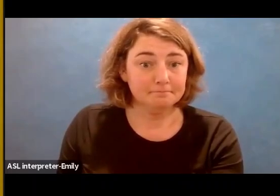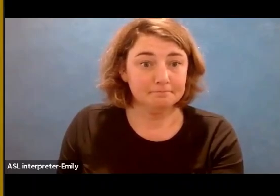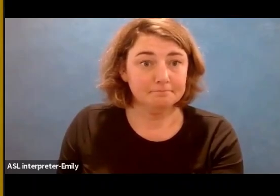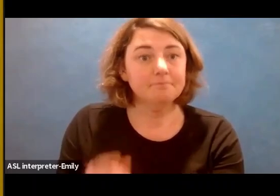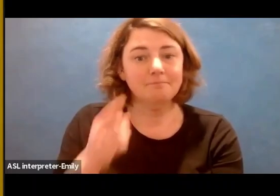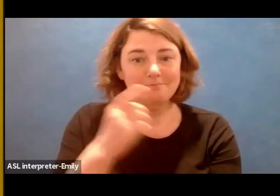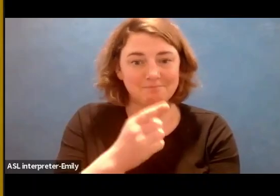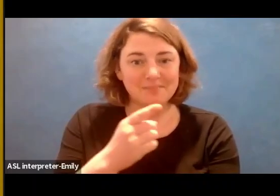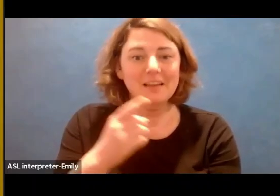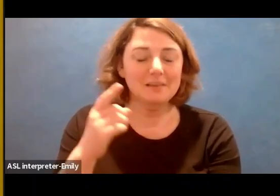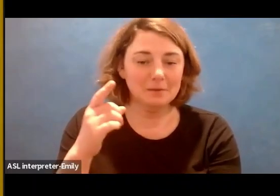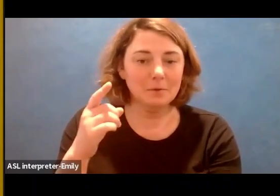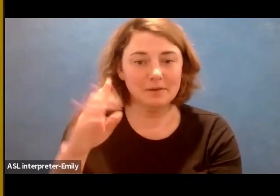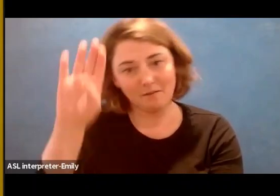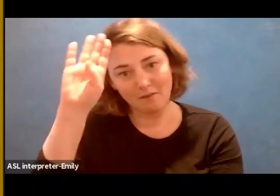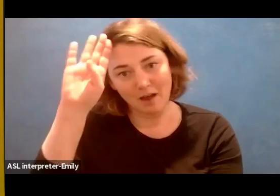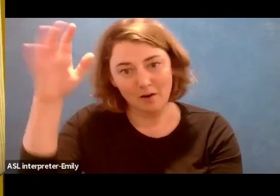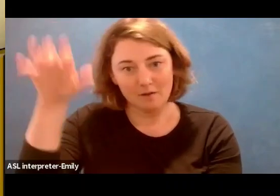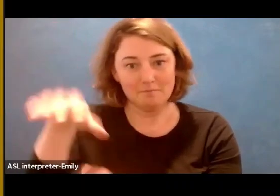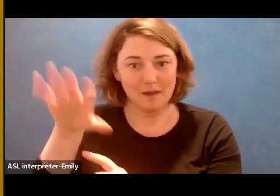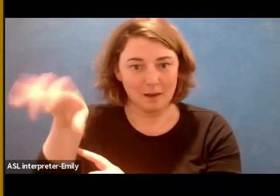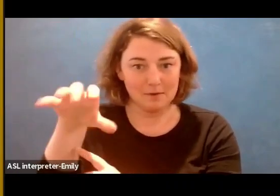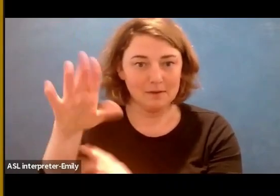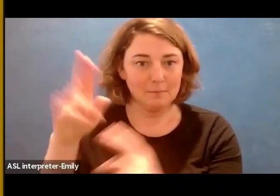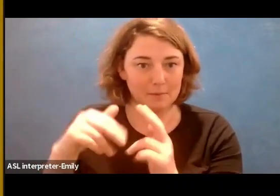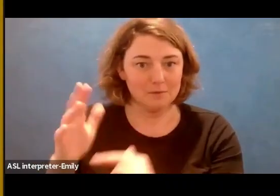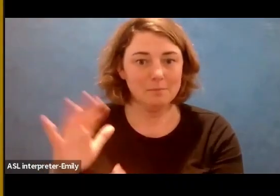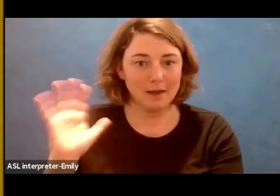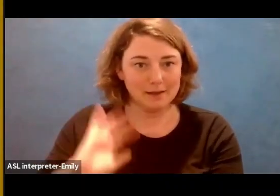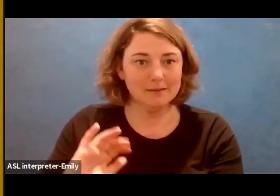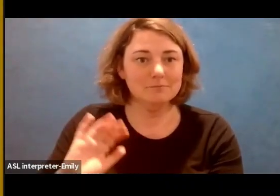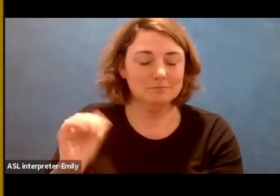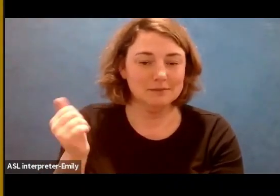This was a fire ambulance build back in 2017. Next slide.